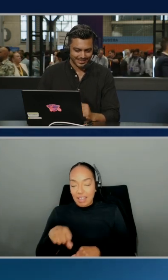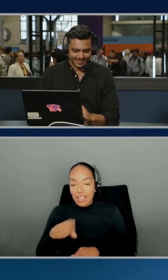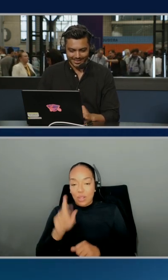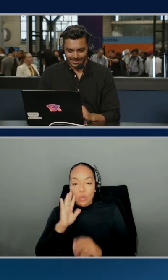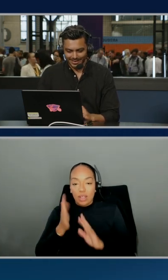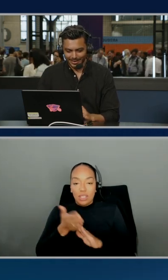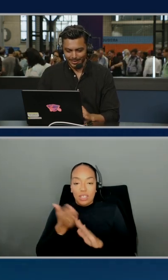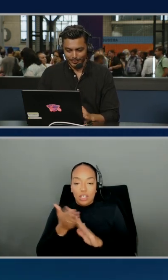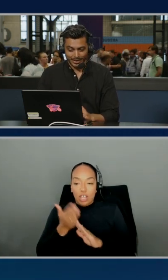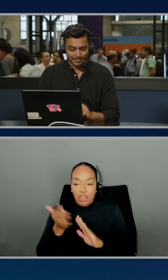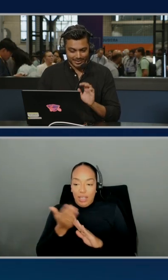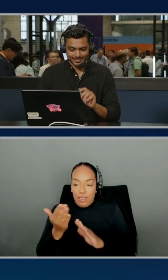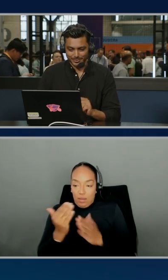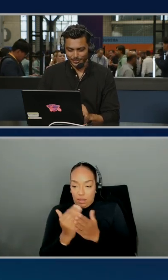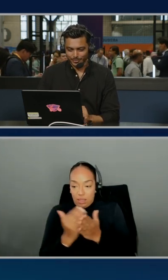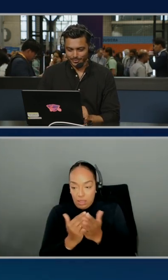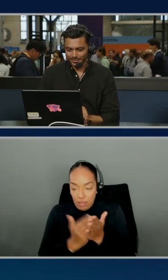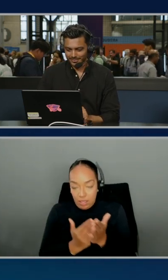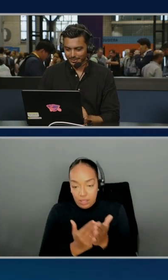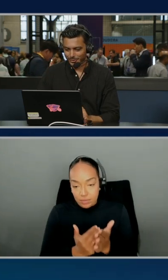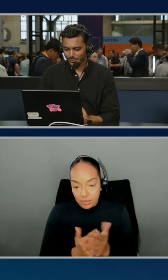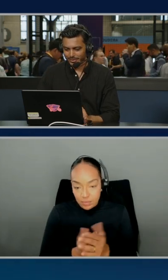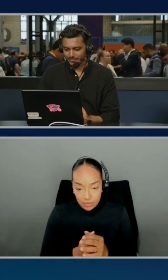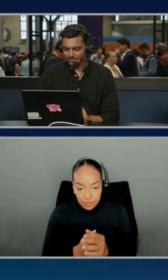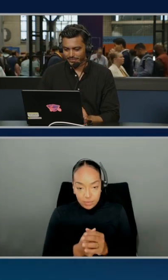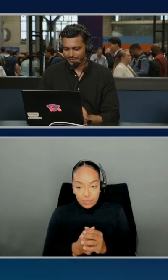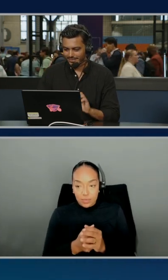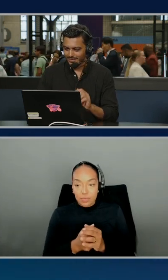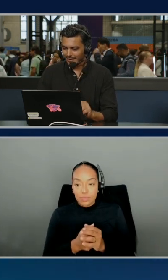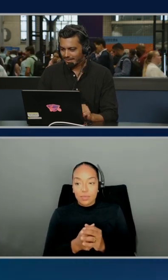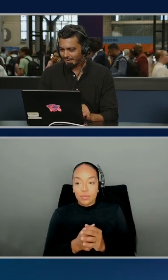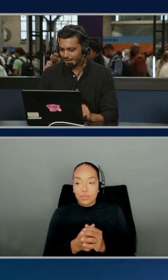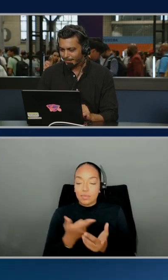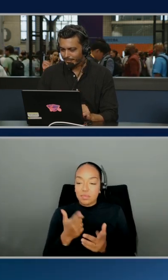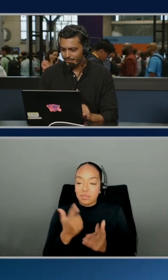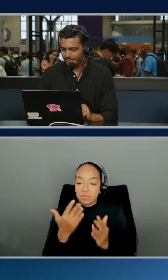lesson. I've asked it to stick to 250 words,